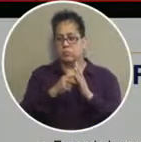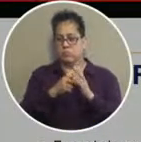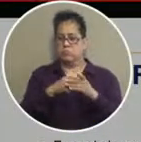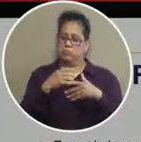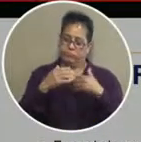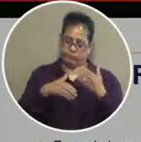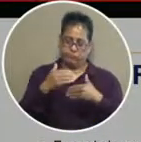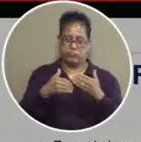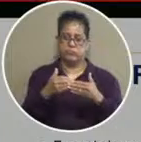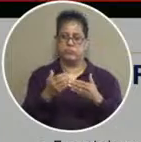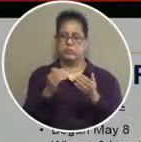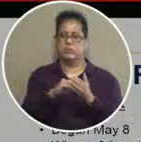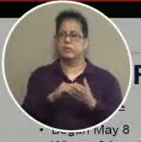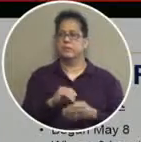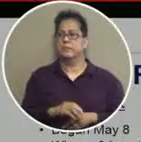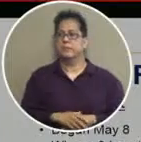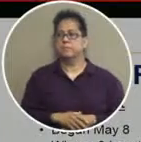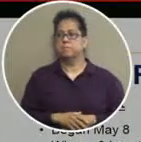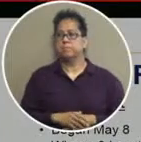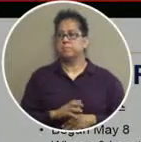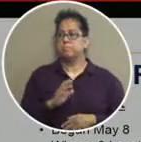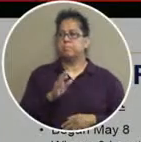back. Next slide.